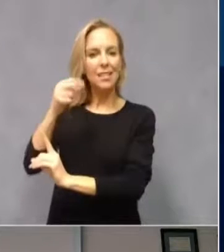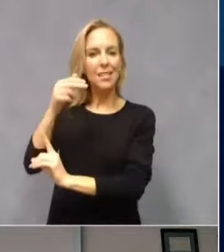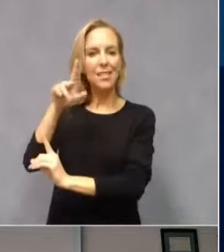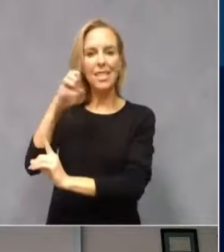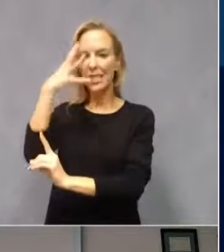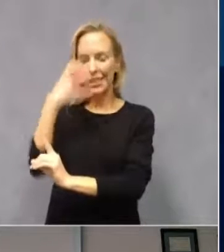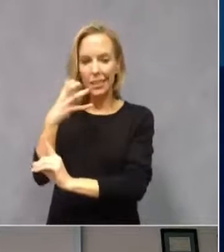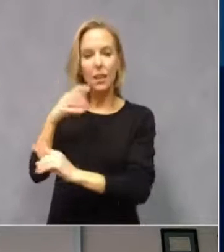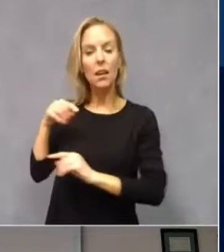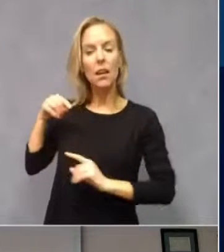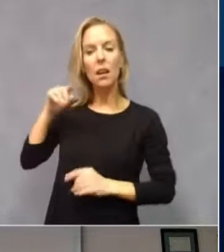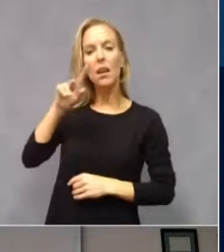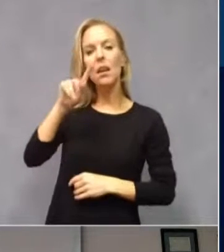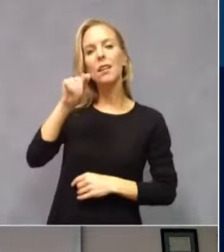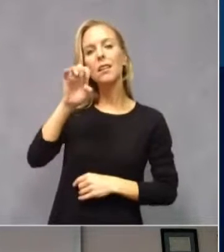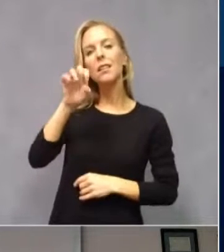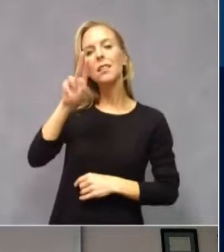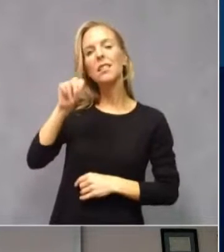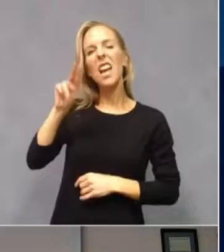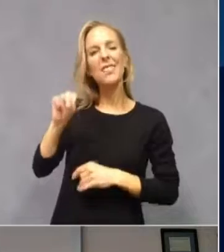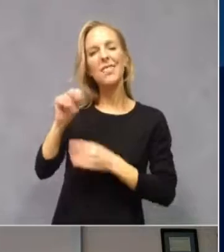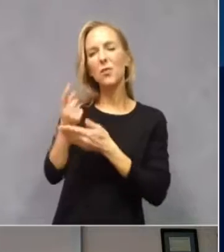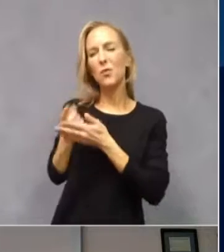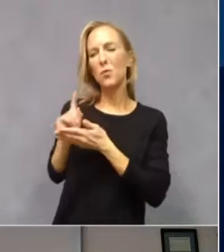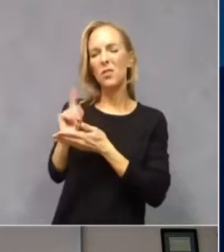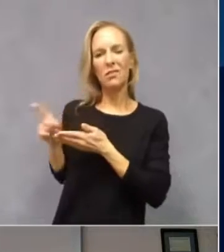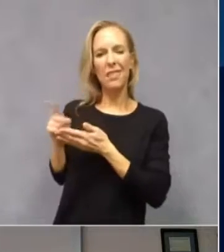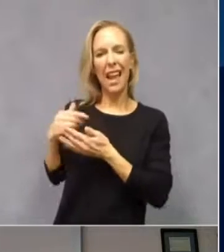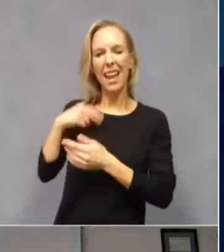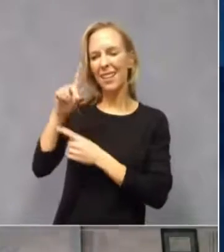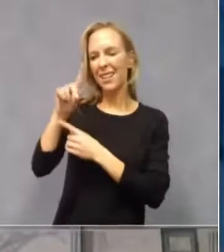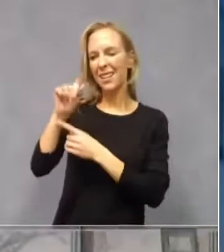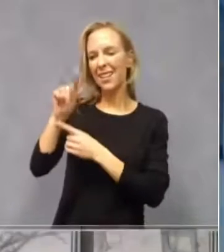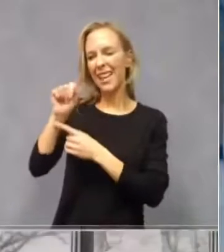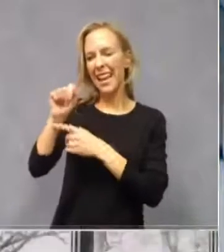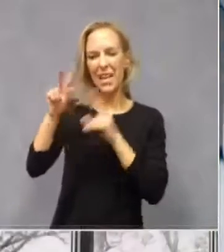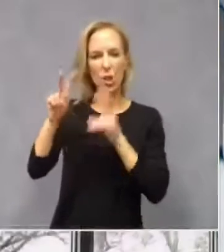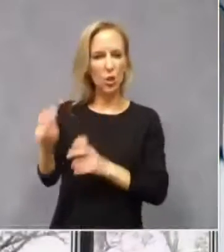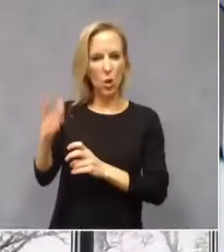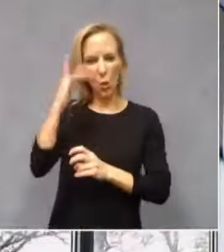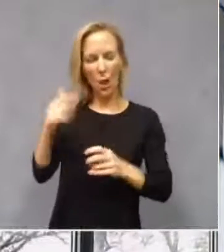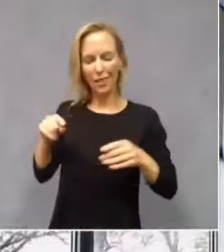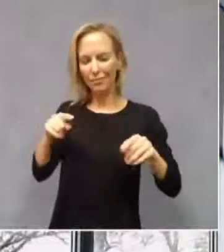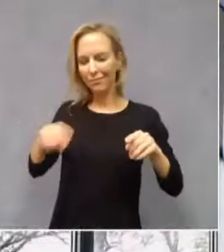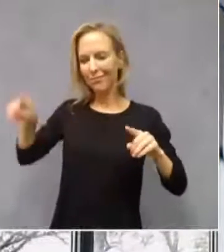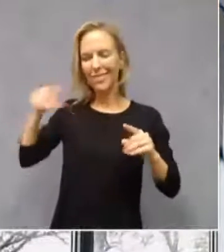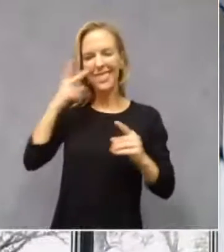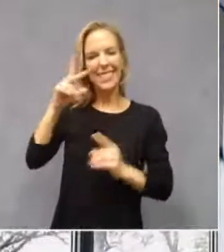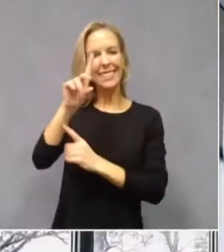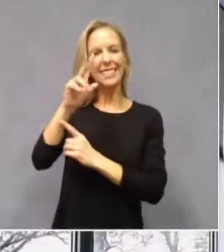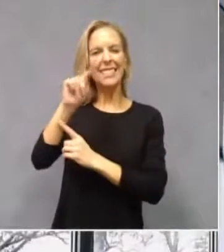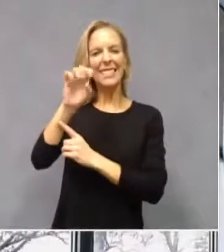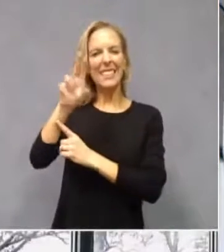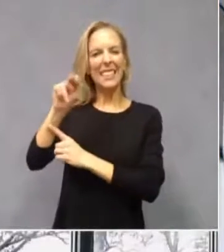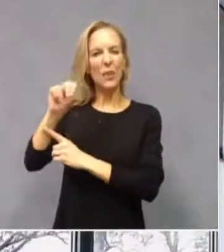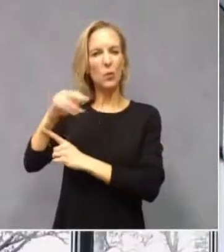data problem on a recent week or something. She explained that's why it's whited out there. So I'm going to leave a